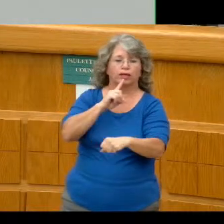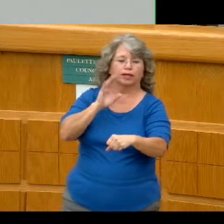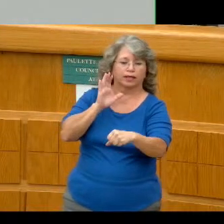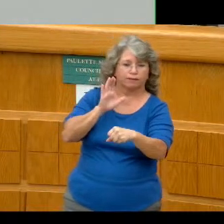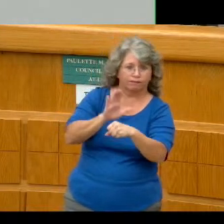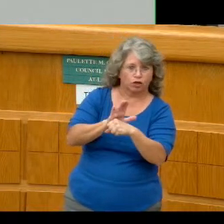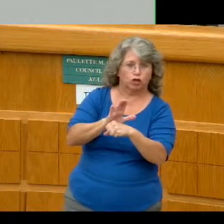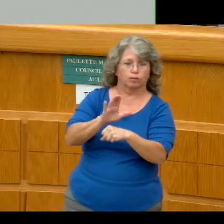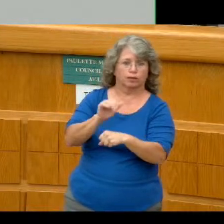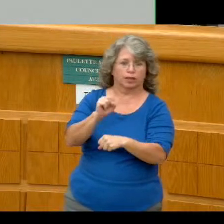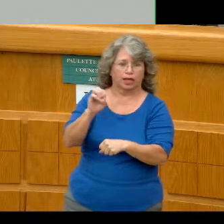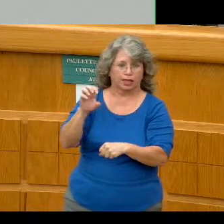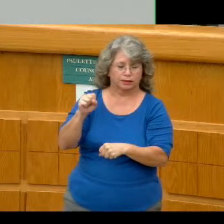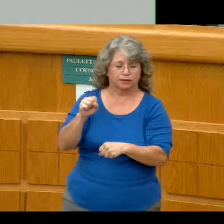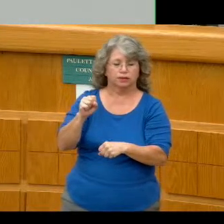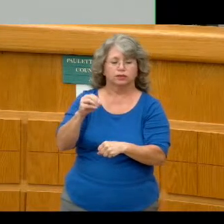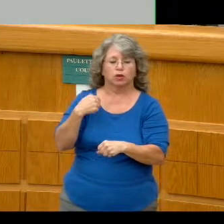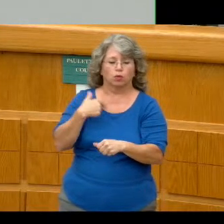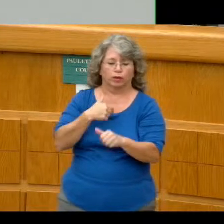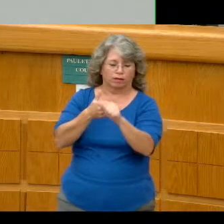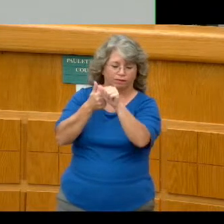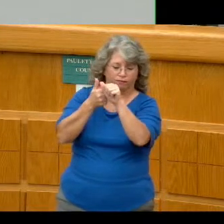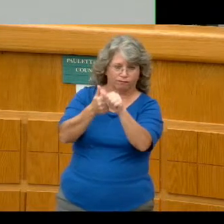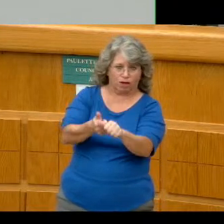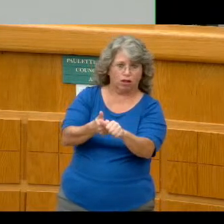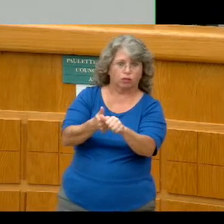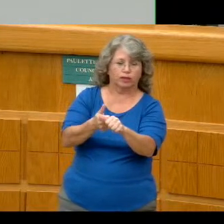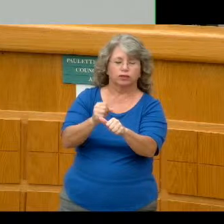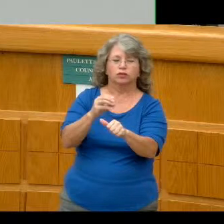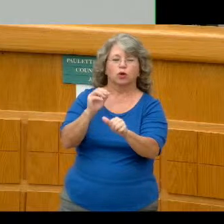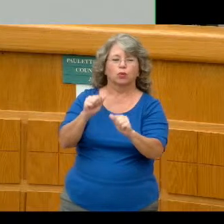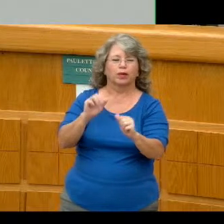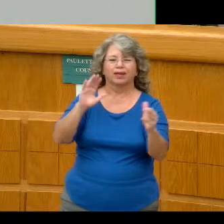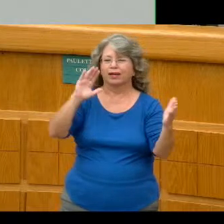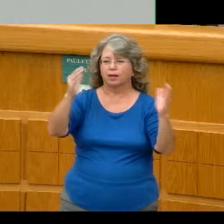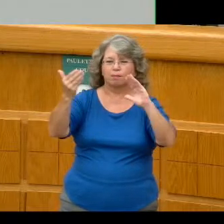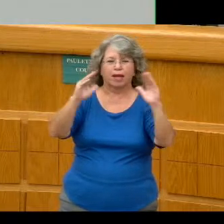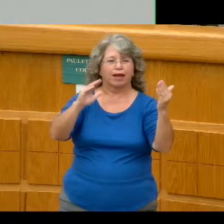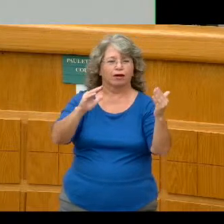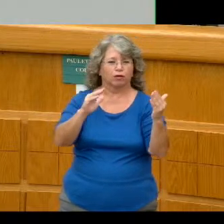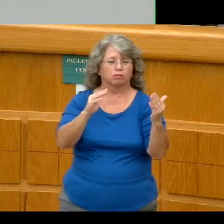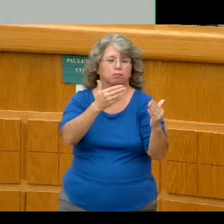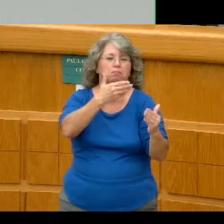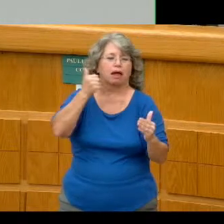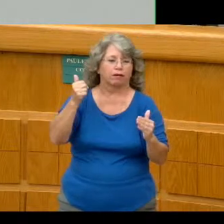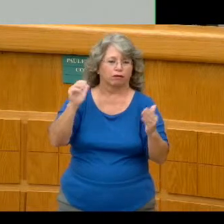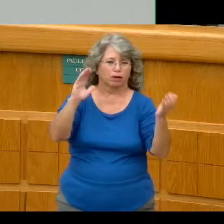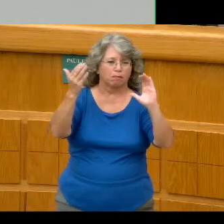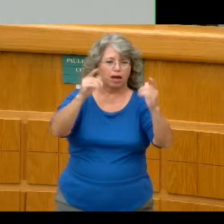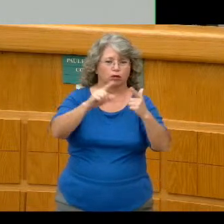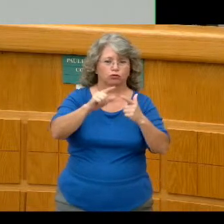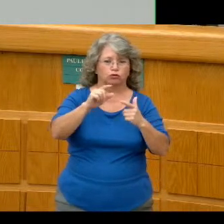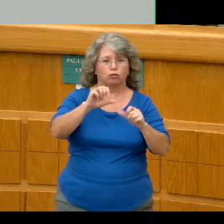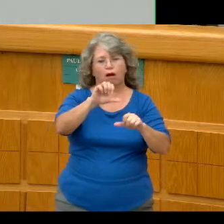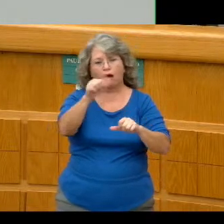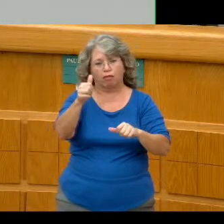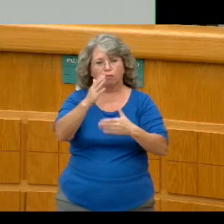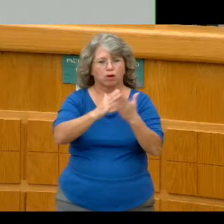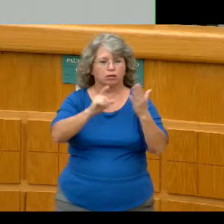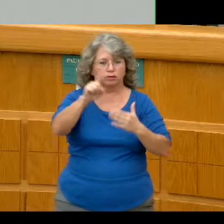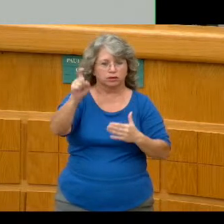coastal Bend, we need to stick with confirmed cases to be comparing apples to apples. So given that, there's been